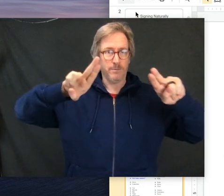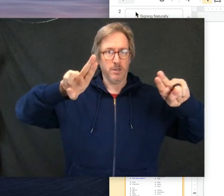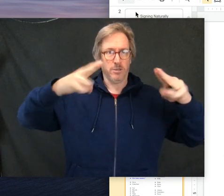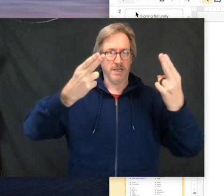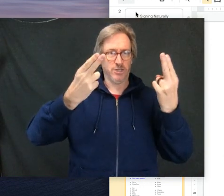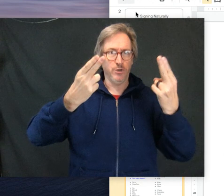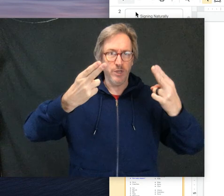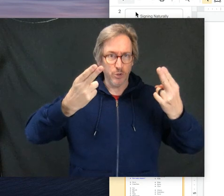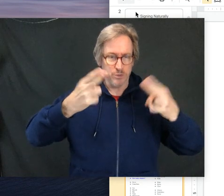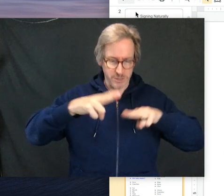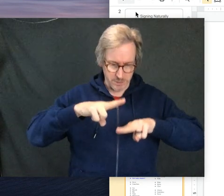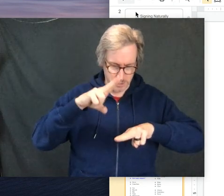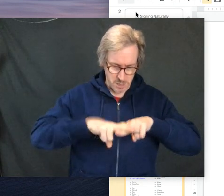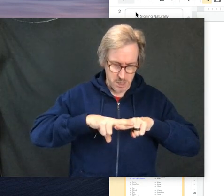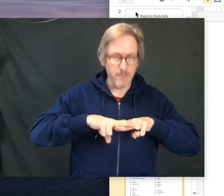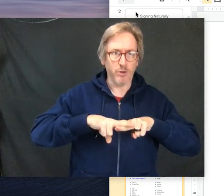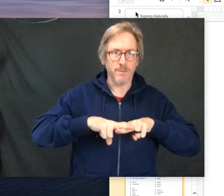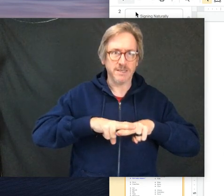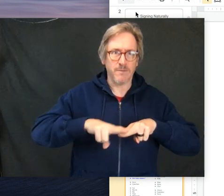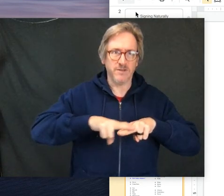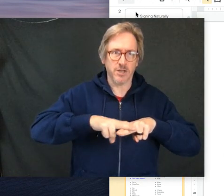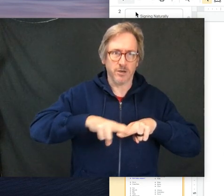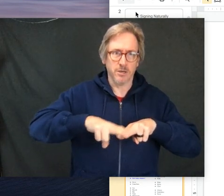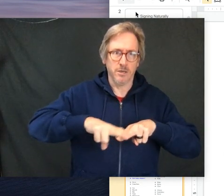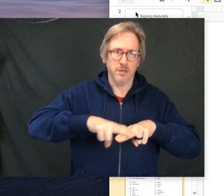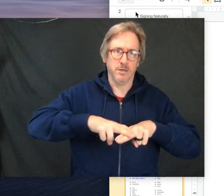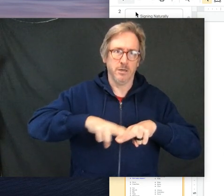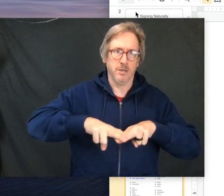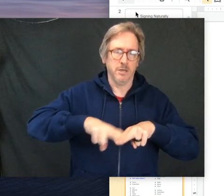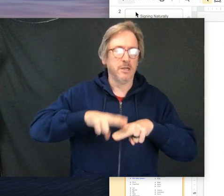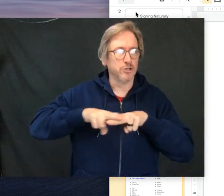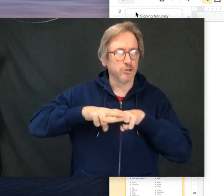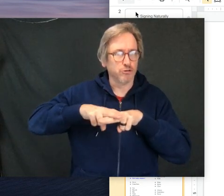Train. Take two U's and put them on top of each other.